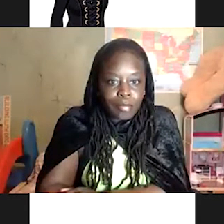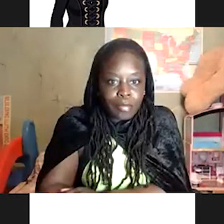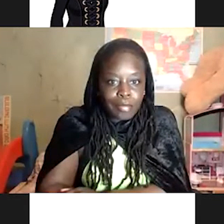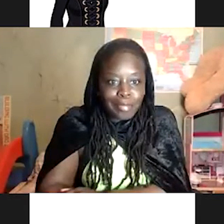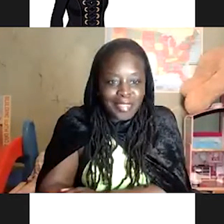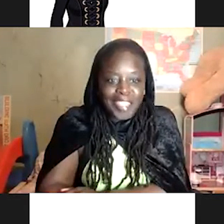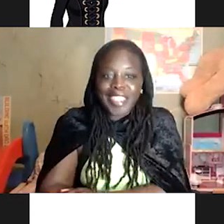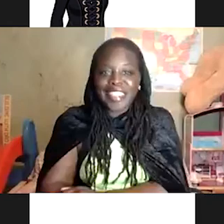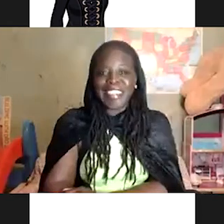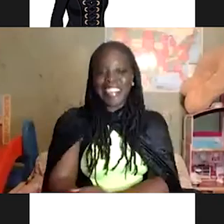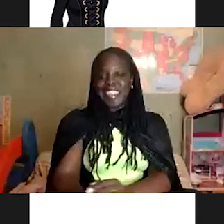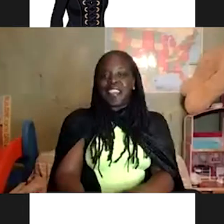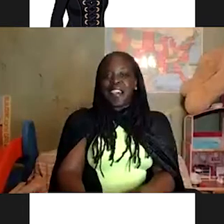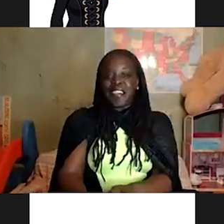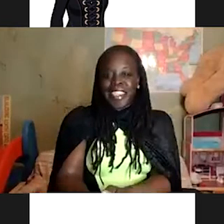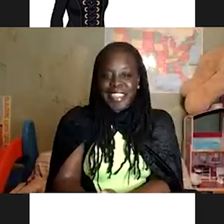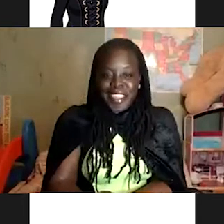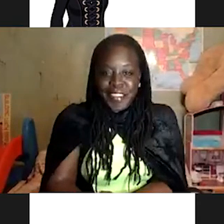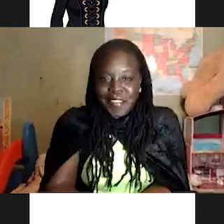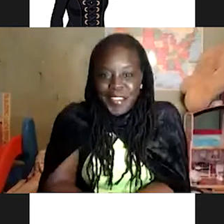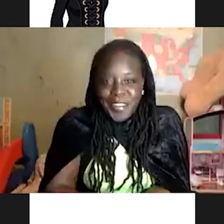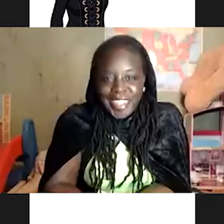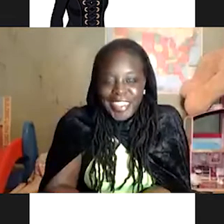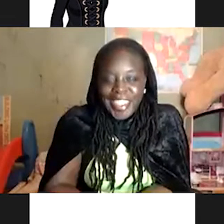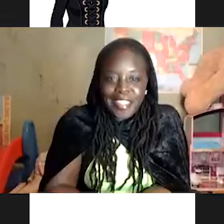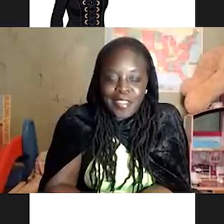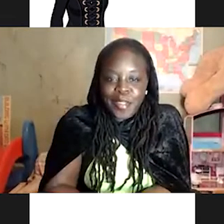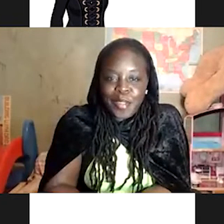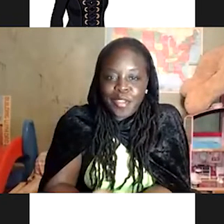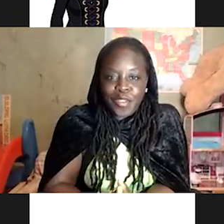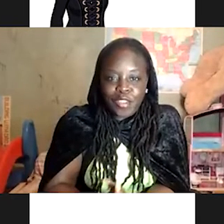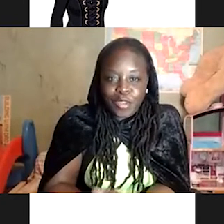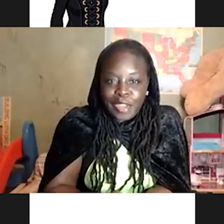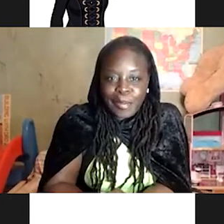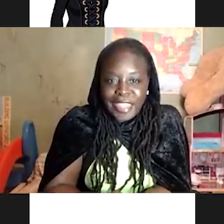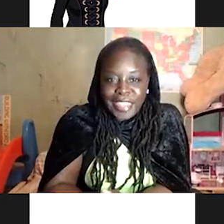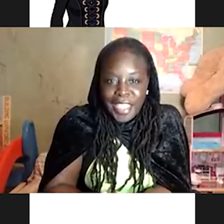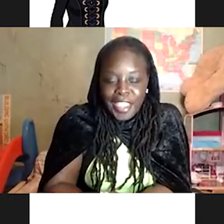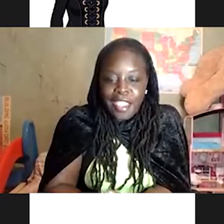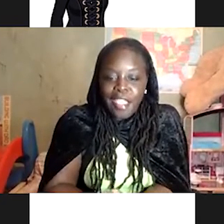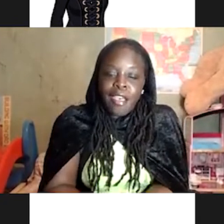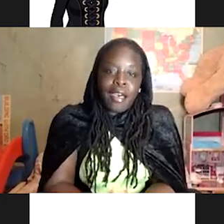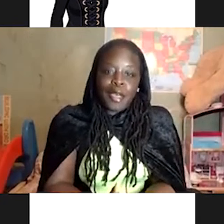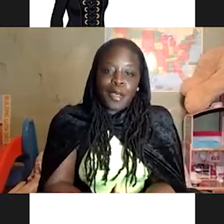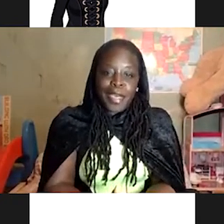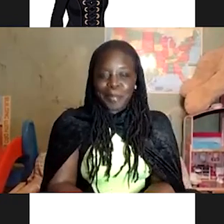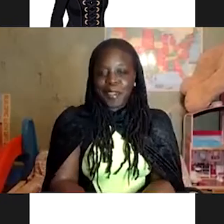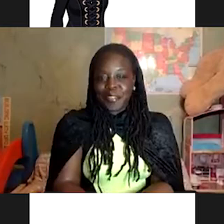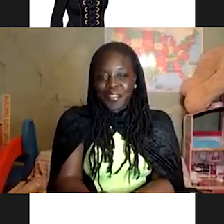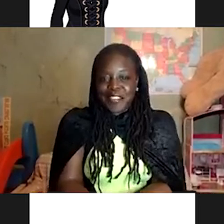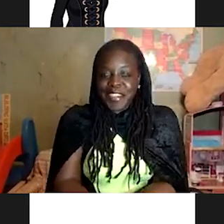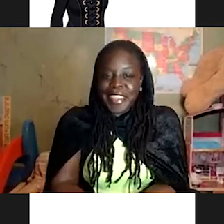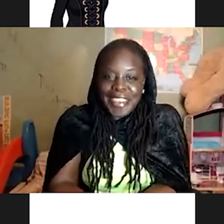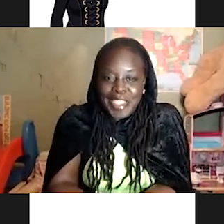Yes, we can. Go ahead. Okay, great. All right, hello everyone. Thank you so much for joining me today. I'm